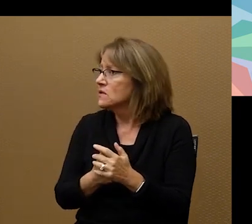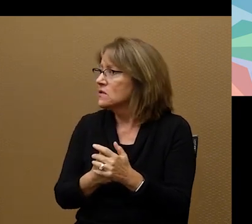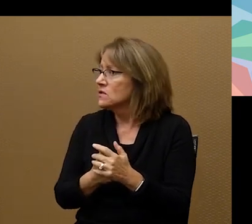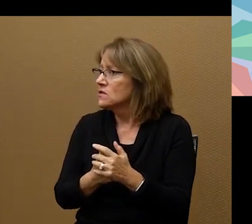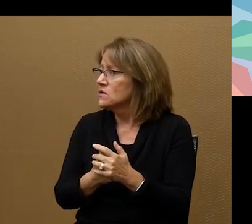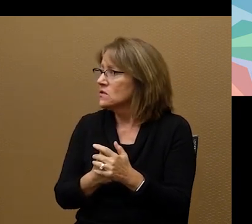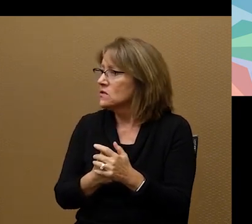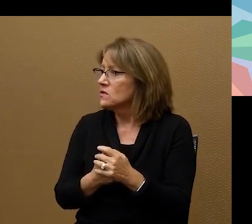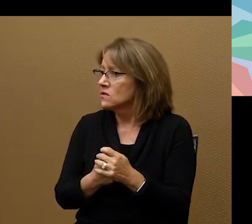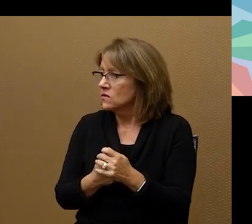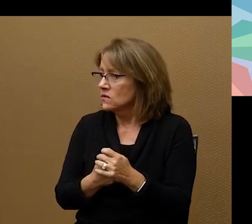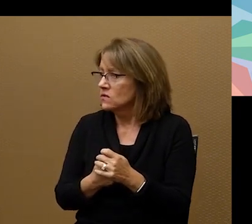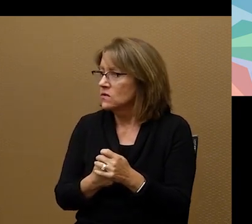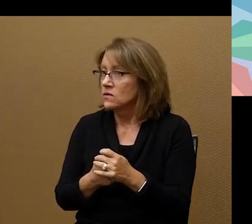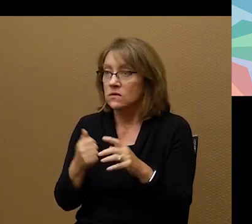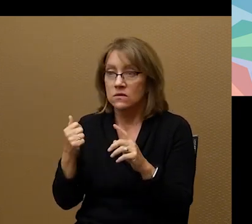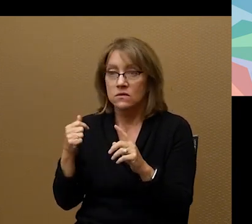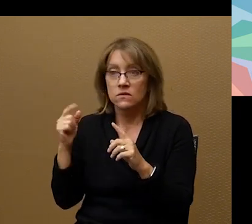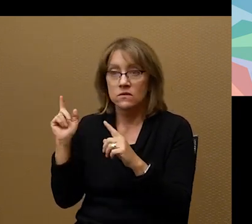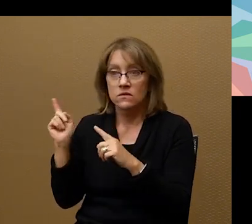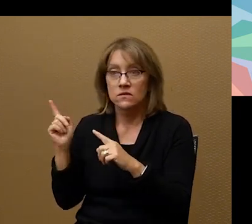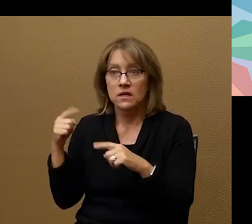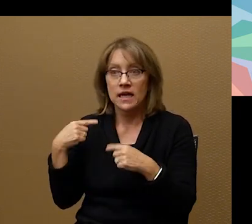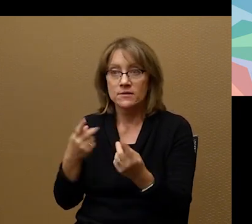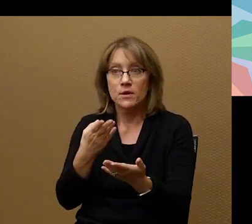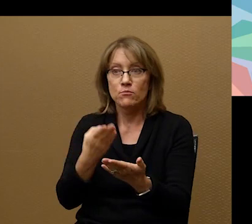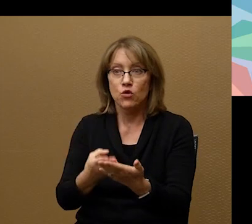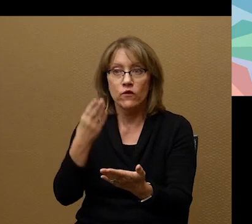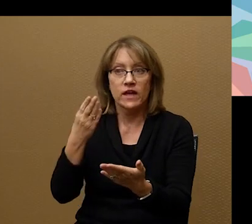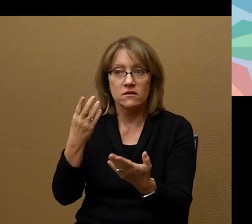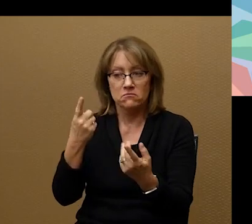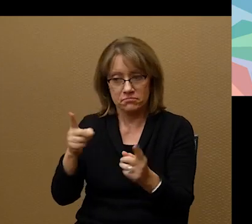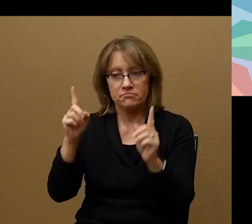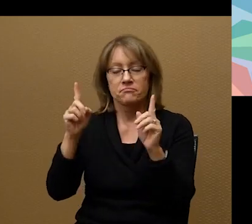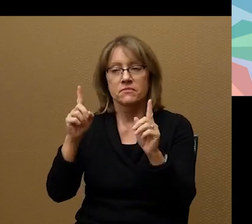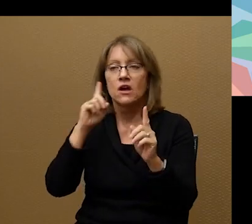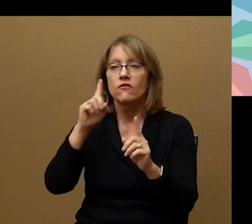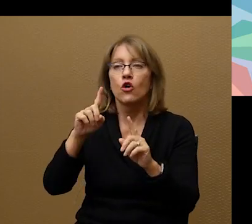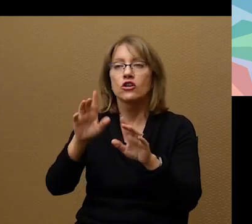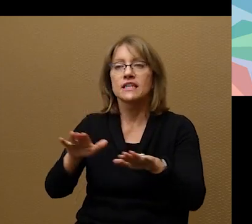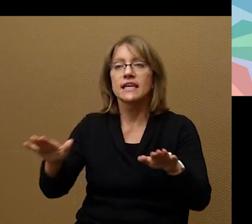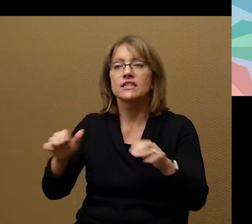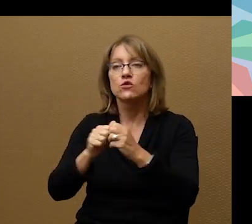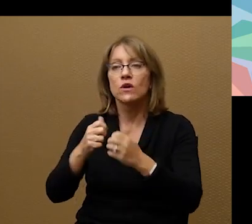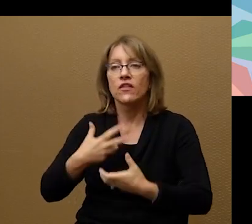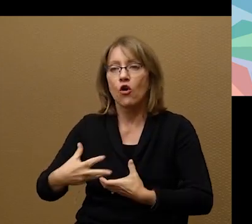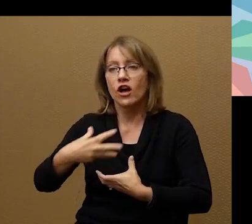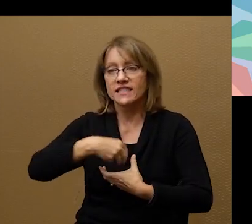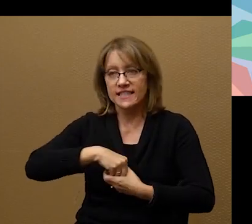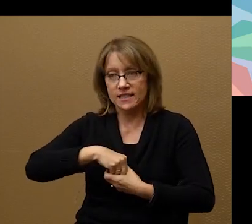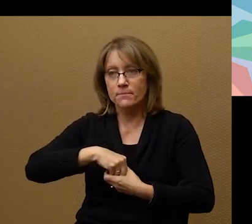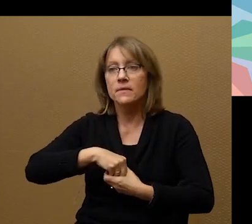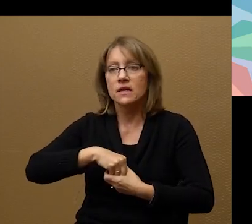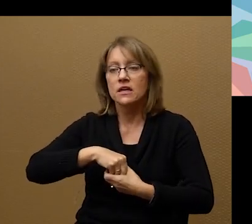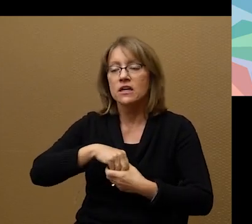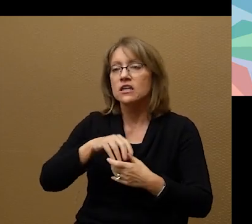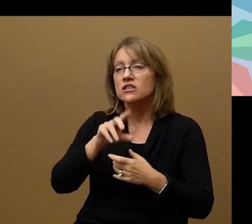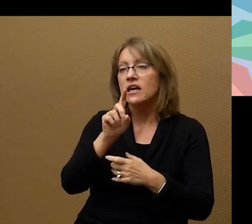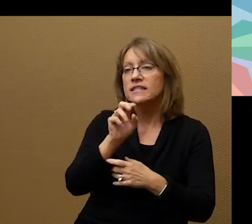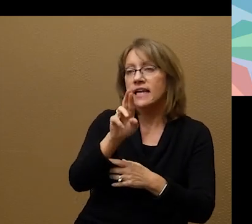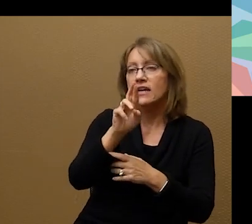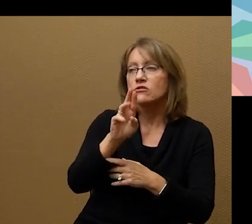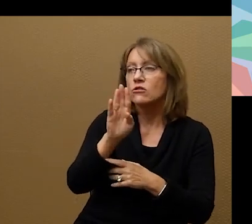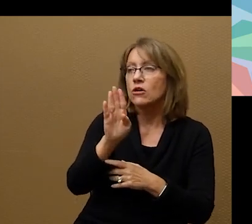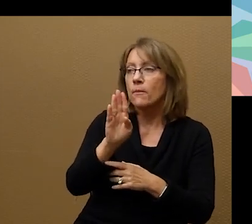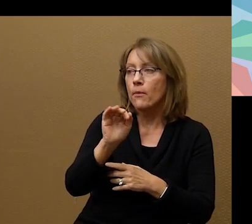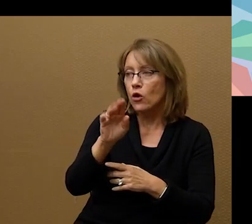So this has been proven for kids with autism. So now what Dr. Borders and Dr. Jones-Bach are looking